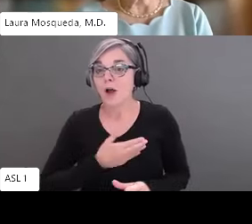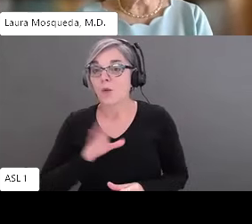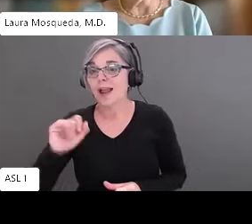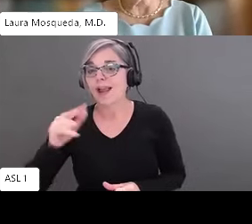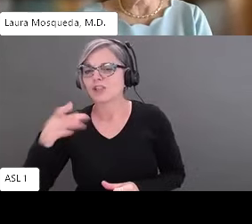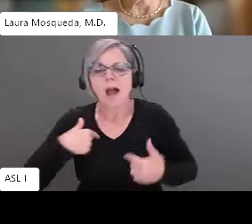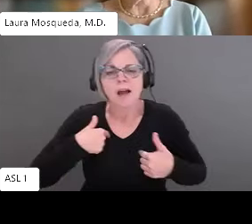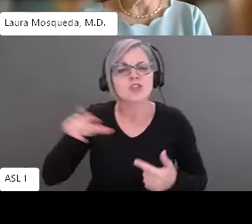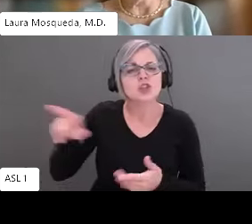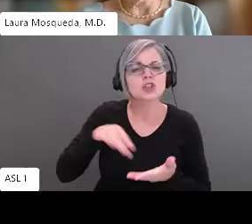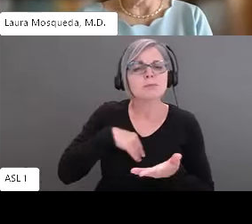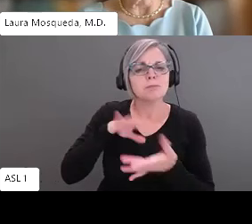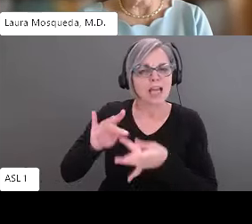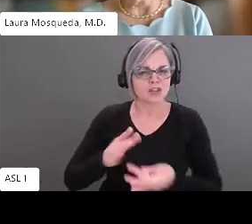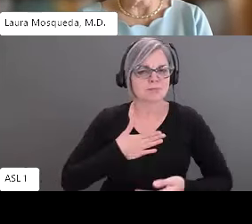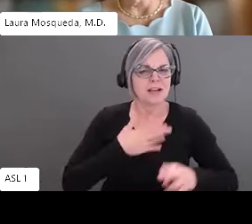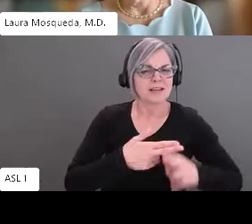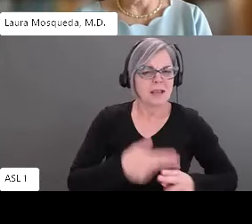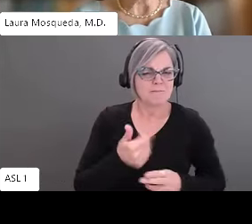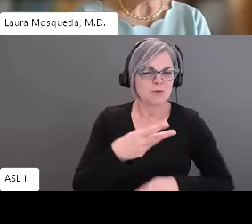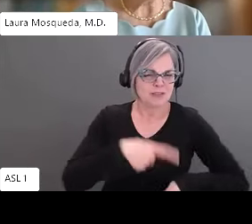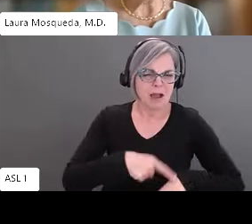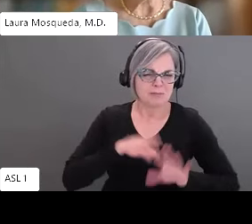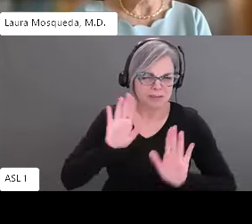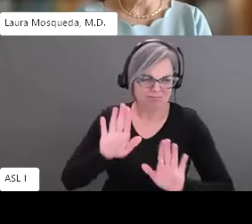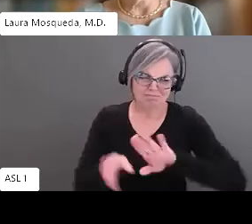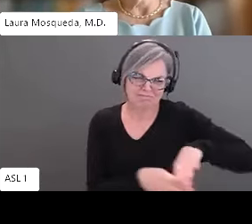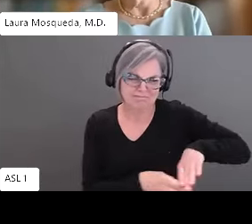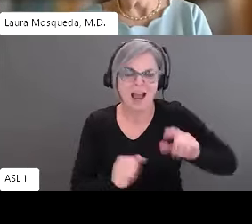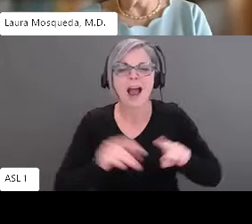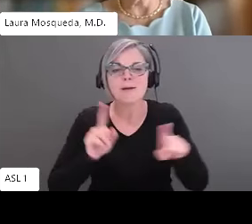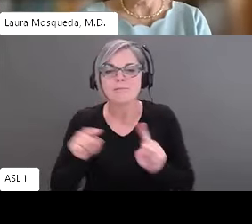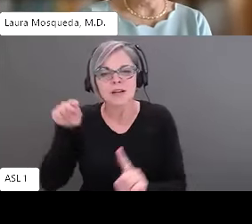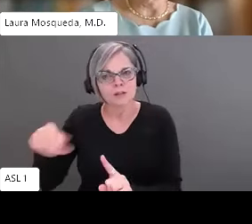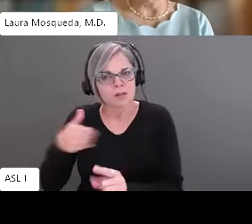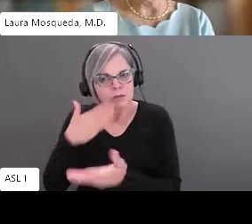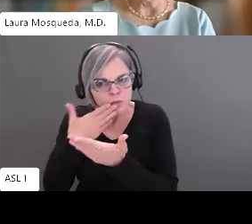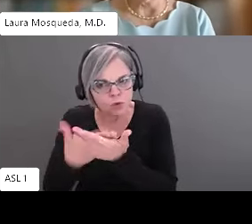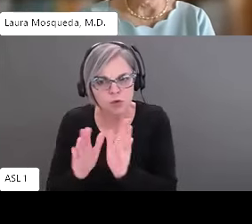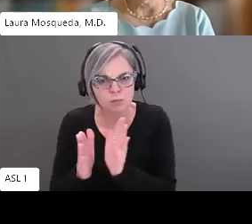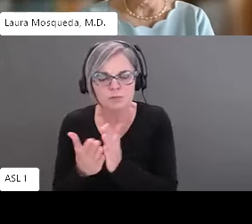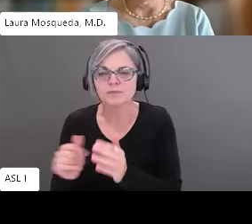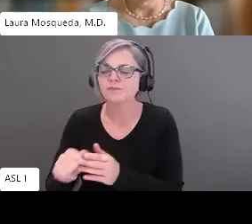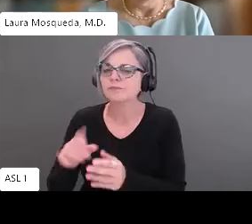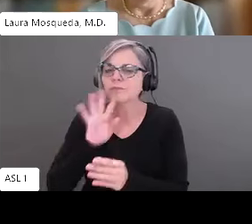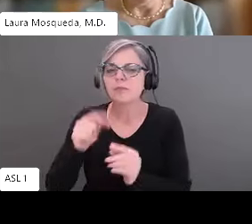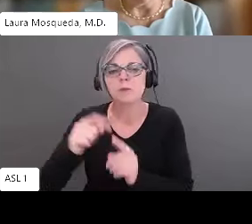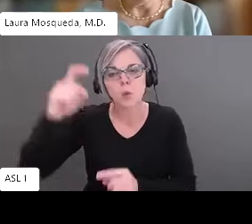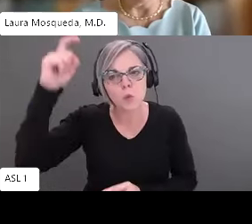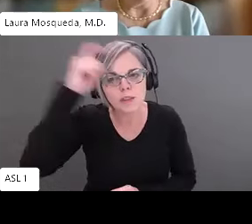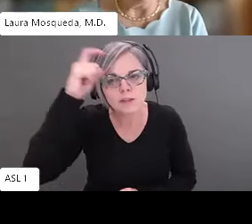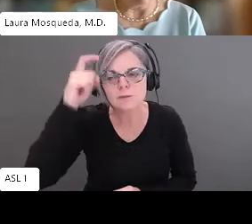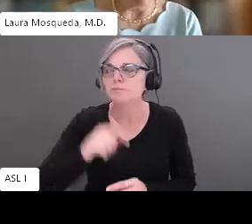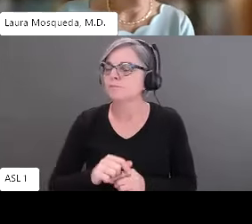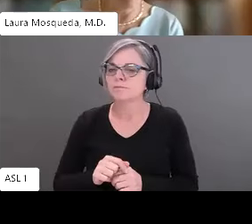And she talks a lot about wisdom and awe. She talks about issues related to safety and autonomy, and I